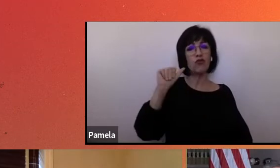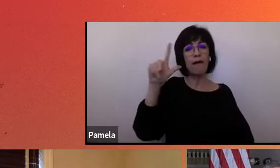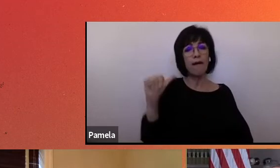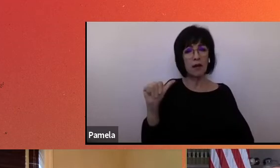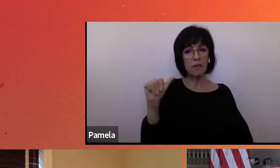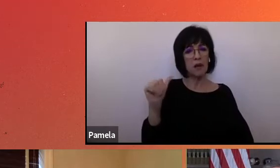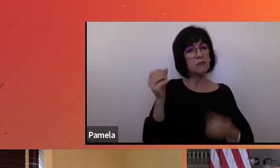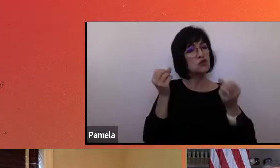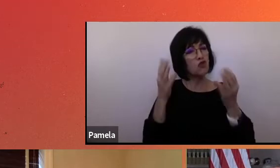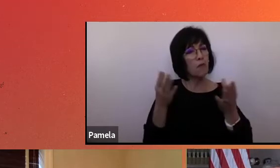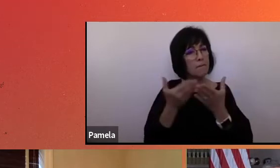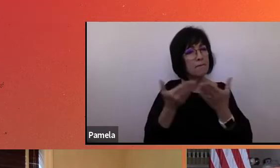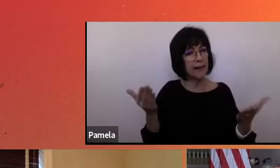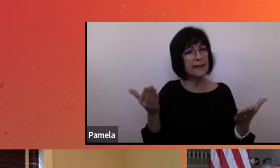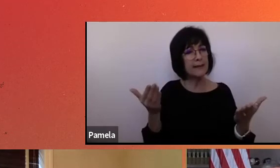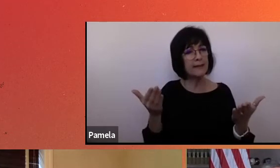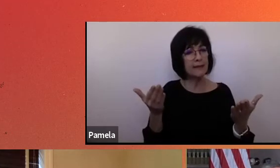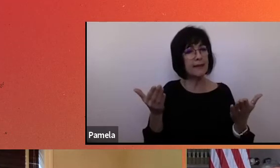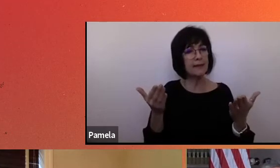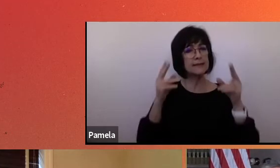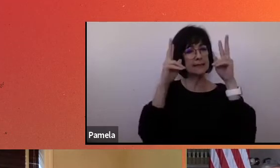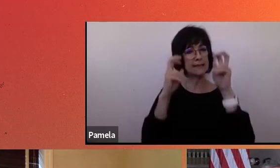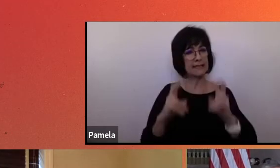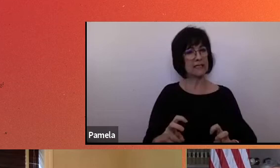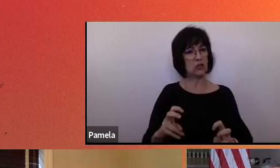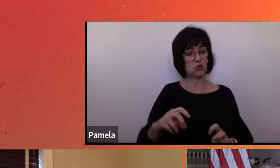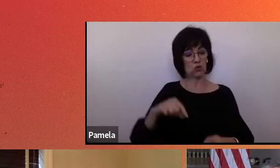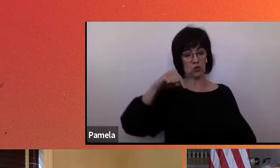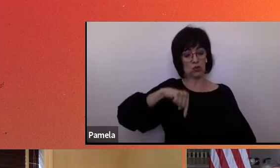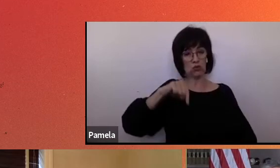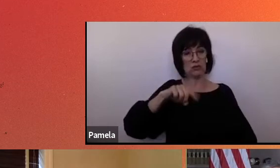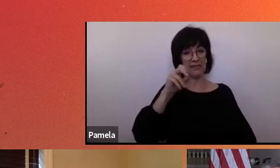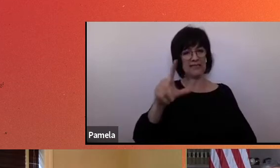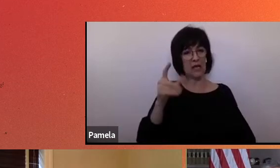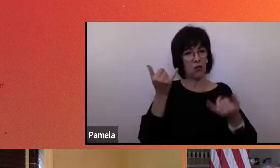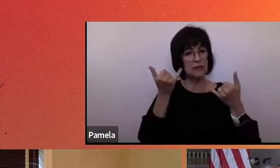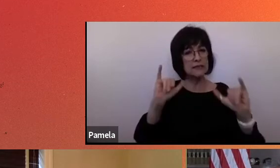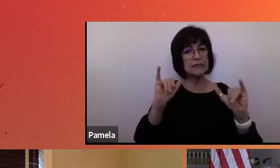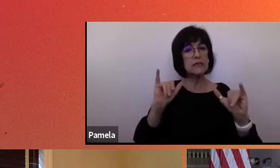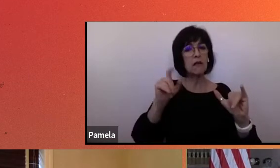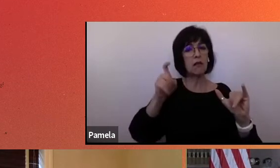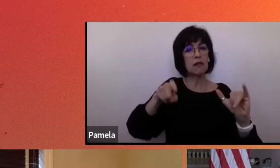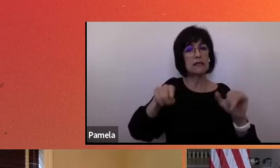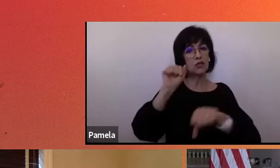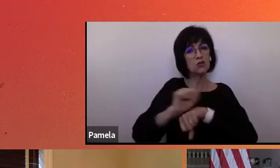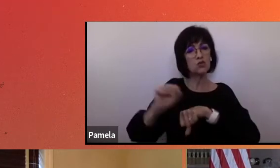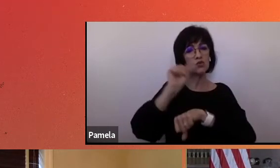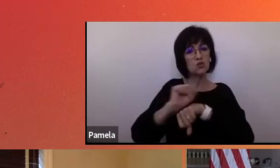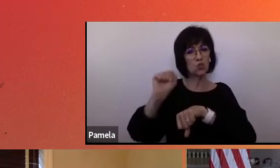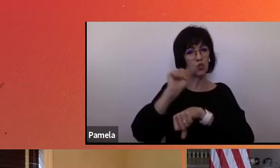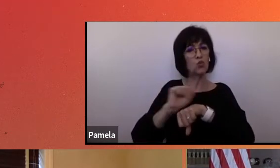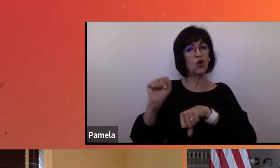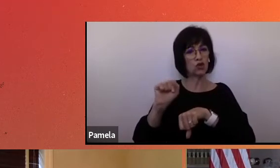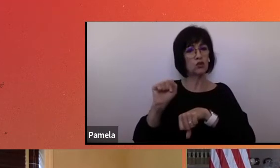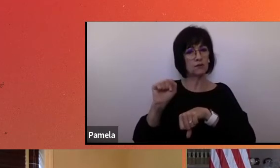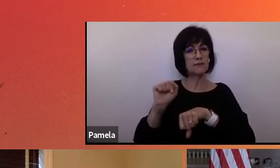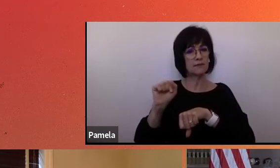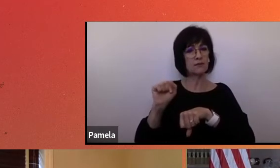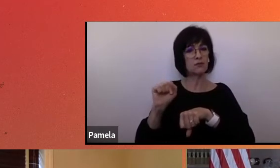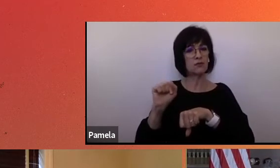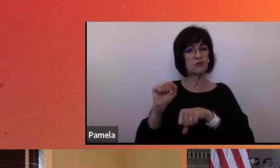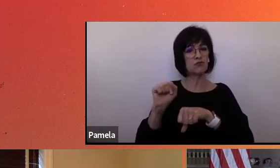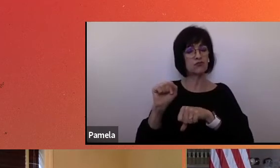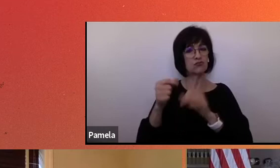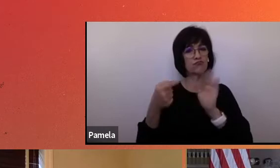are underlying issues that we need to address about the fact that Delaware didn't ratify the